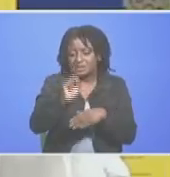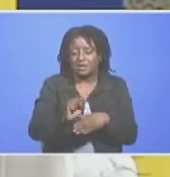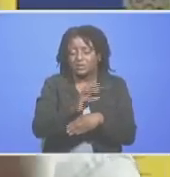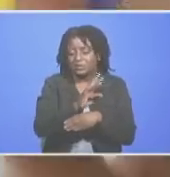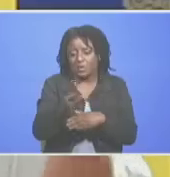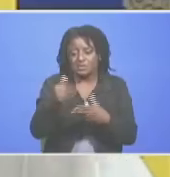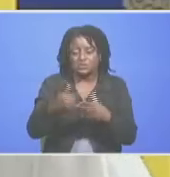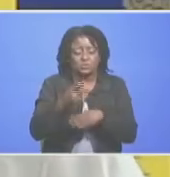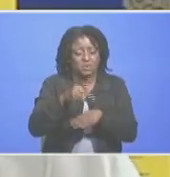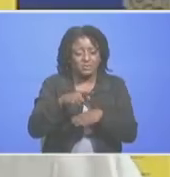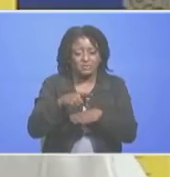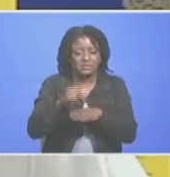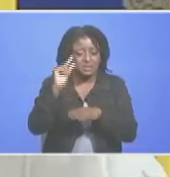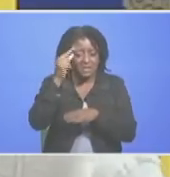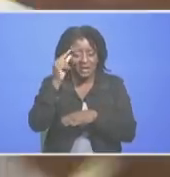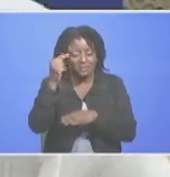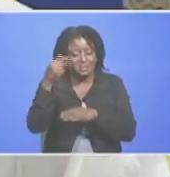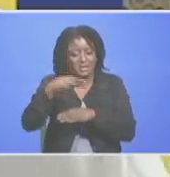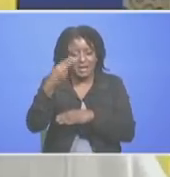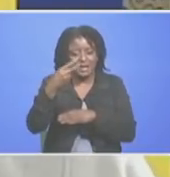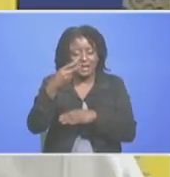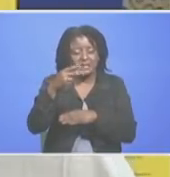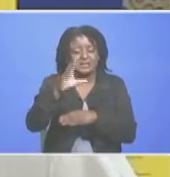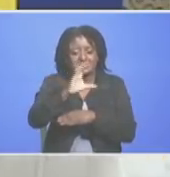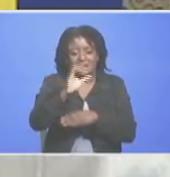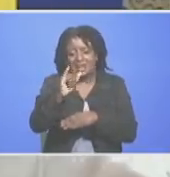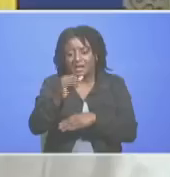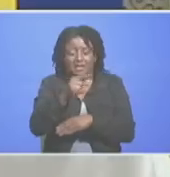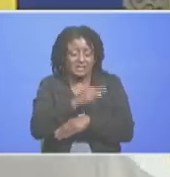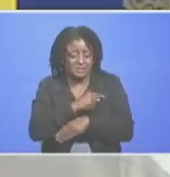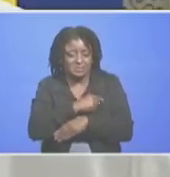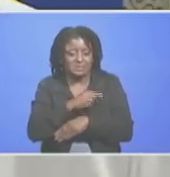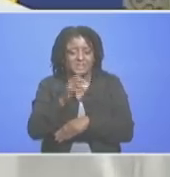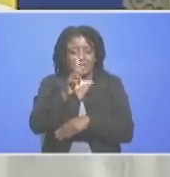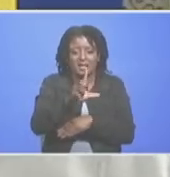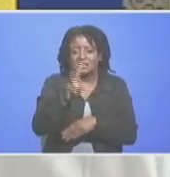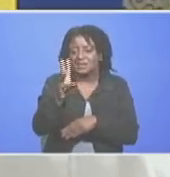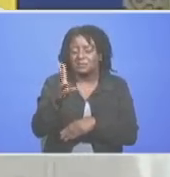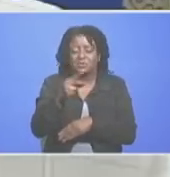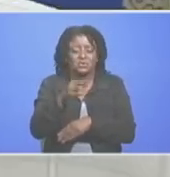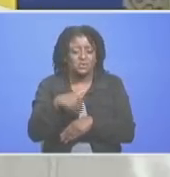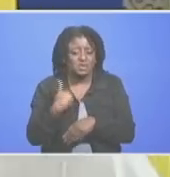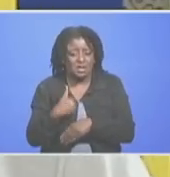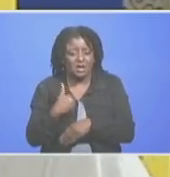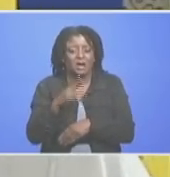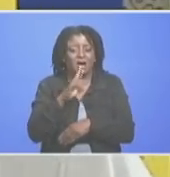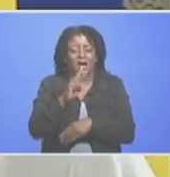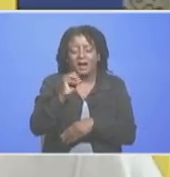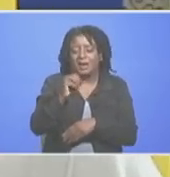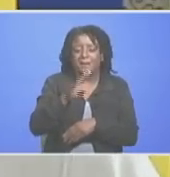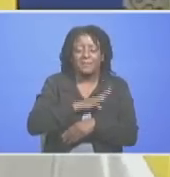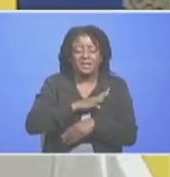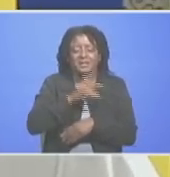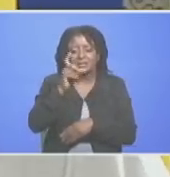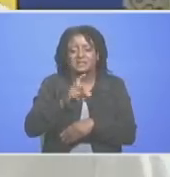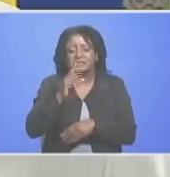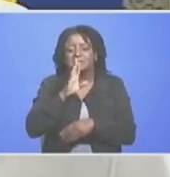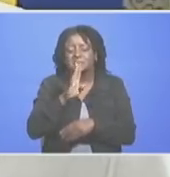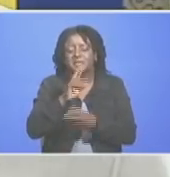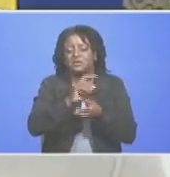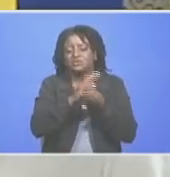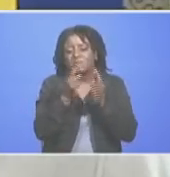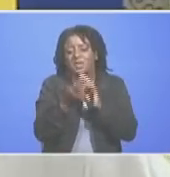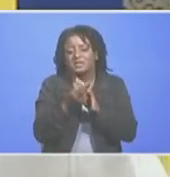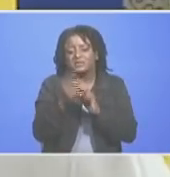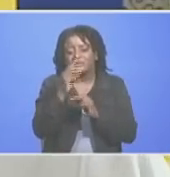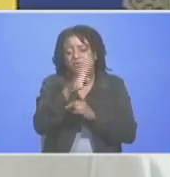replaced. C.I. Gibson needs to be replaced. L.W. Young needs to be replaced. R.M. Bailey needs to be replaced. You're looking at $400 or $500 million in